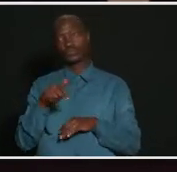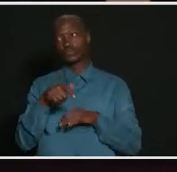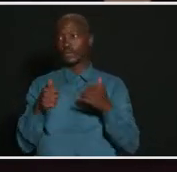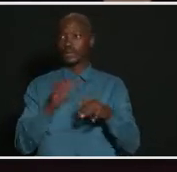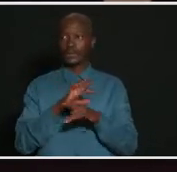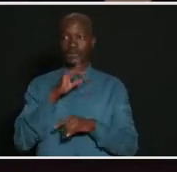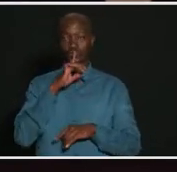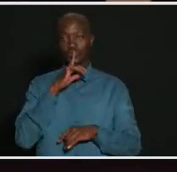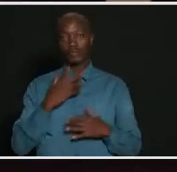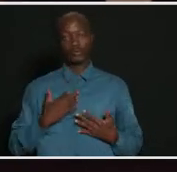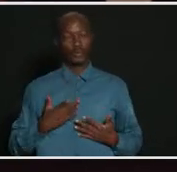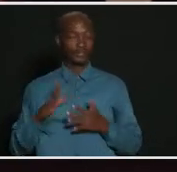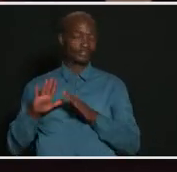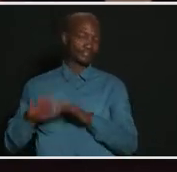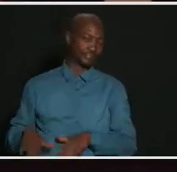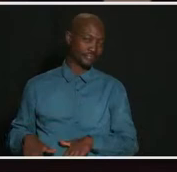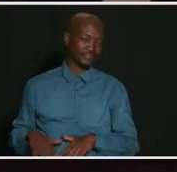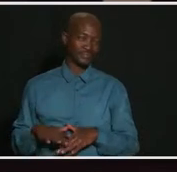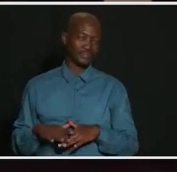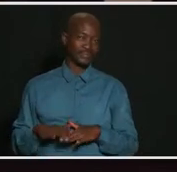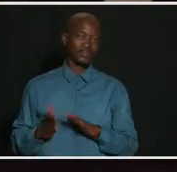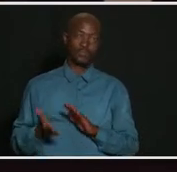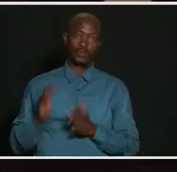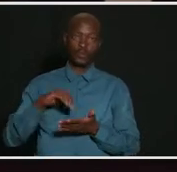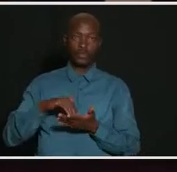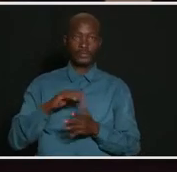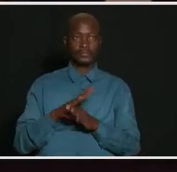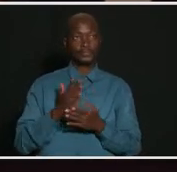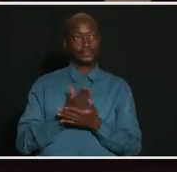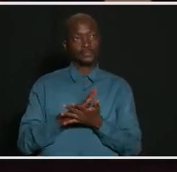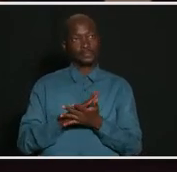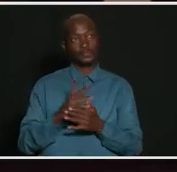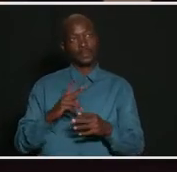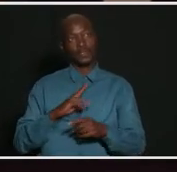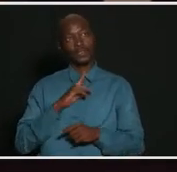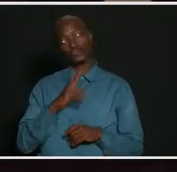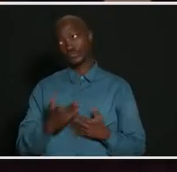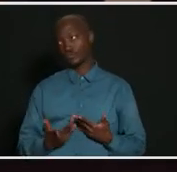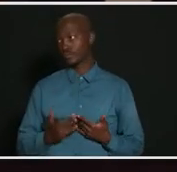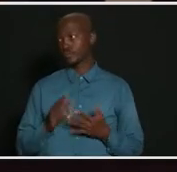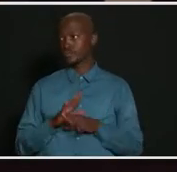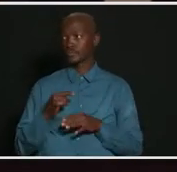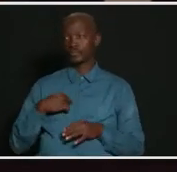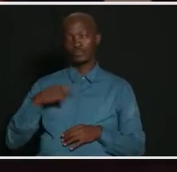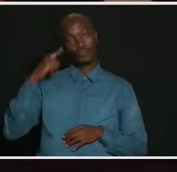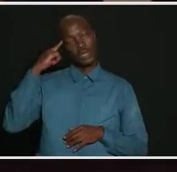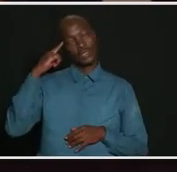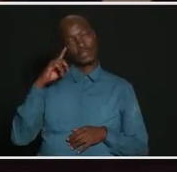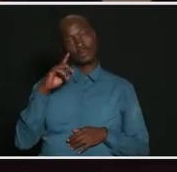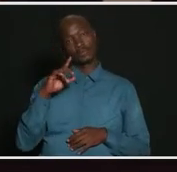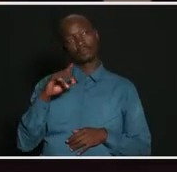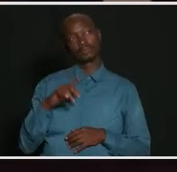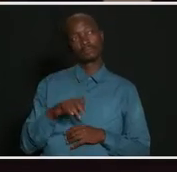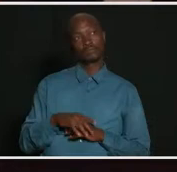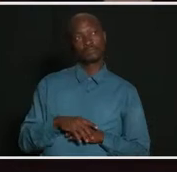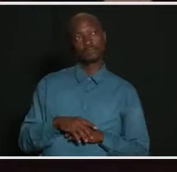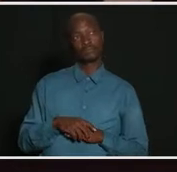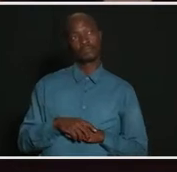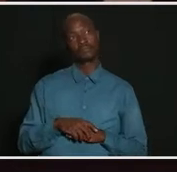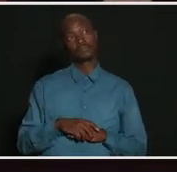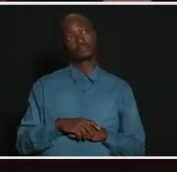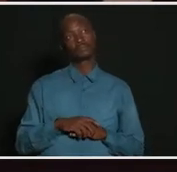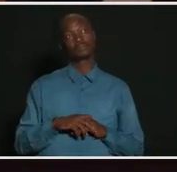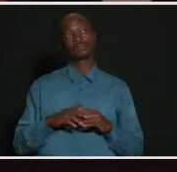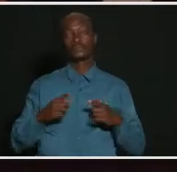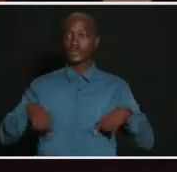kept quiet you only came to speak and share your views and I think let's